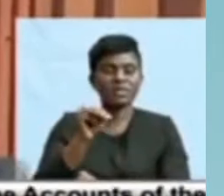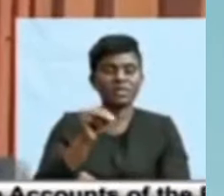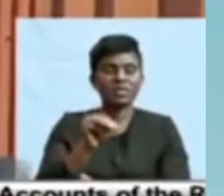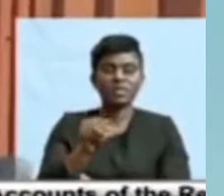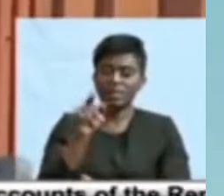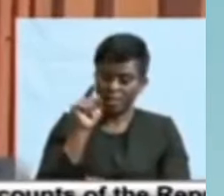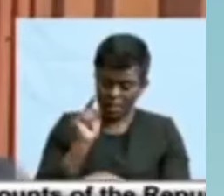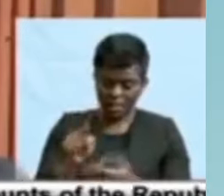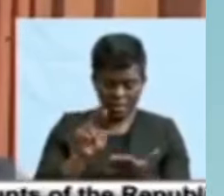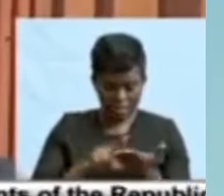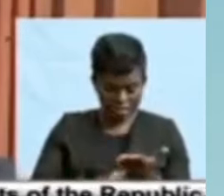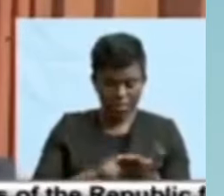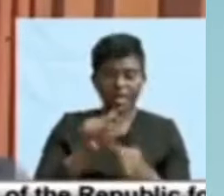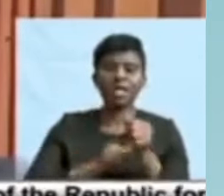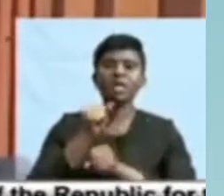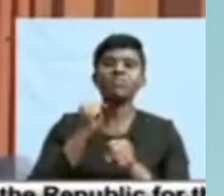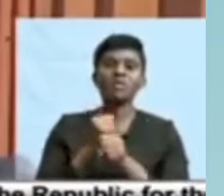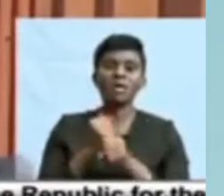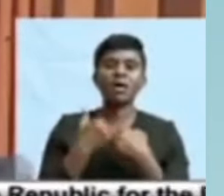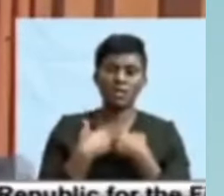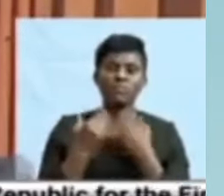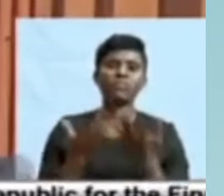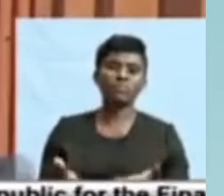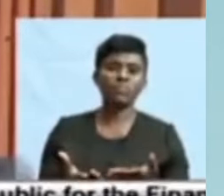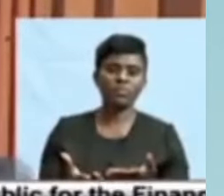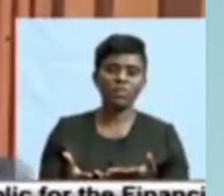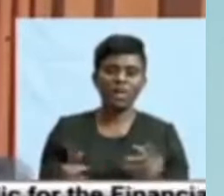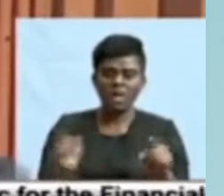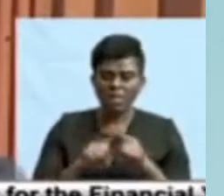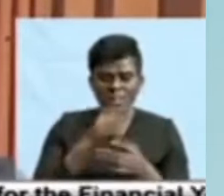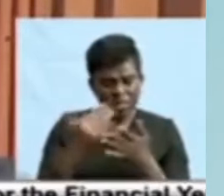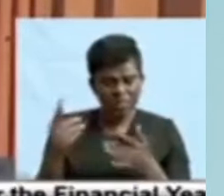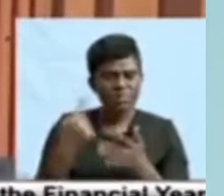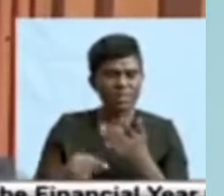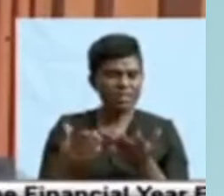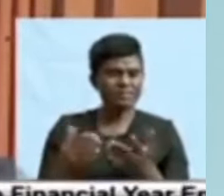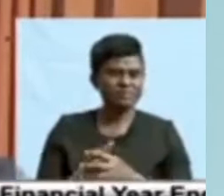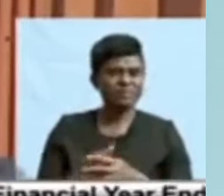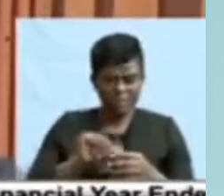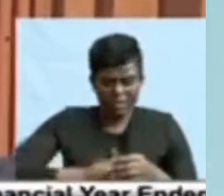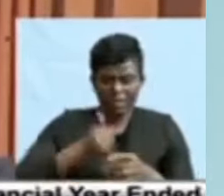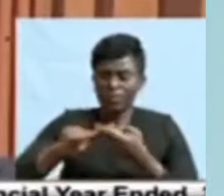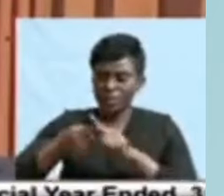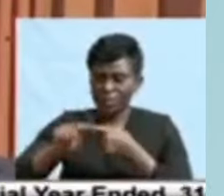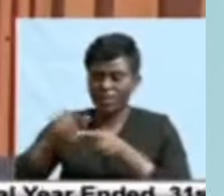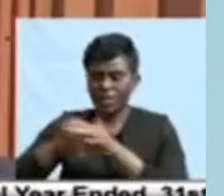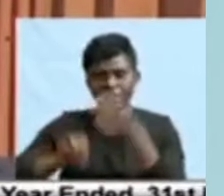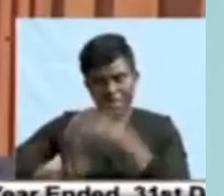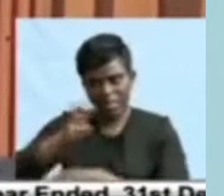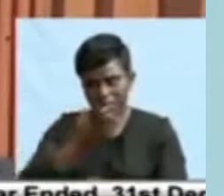this report comes here every year, but it's something that our colleagues in the